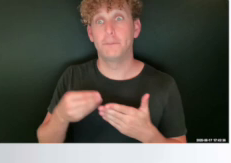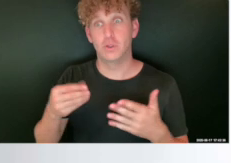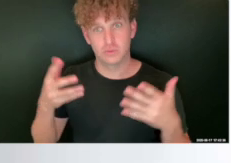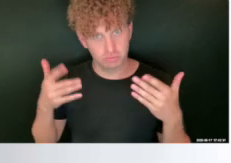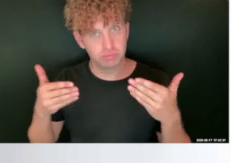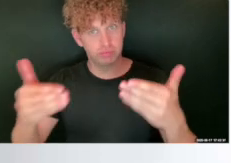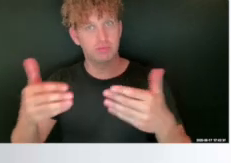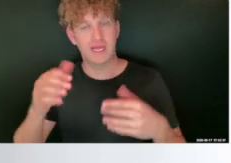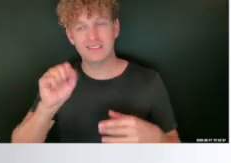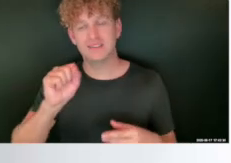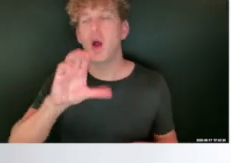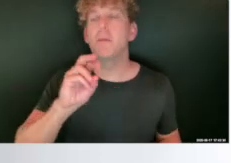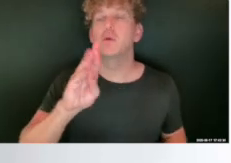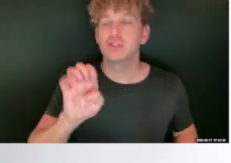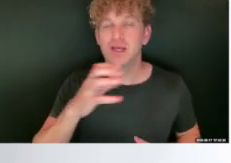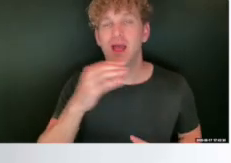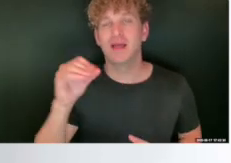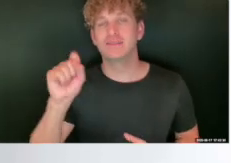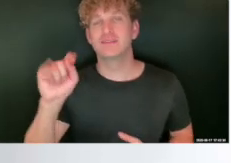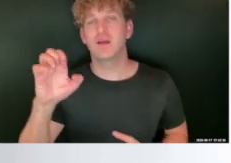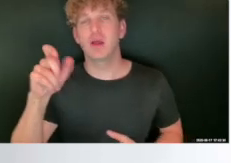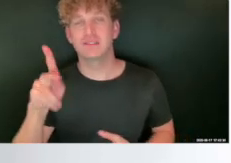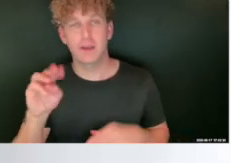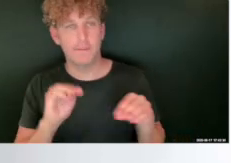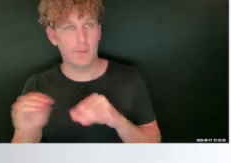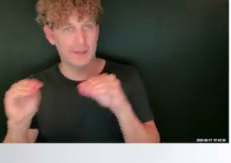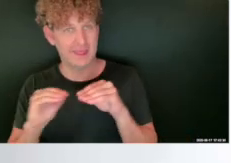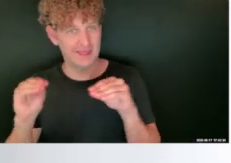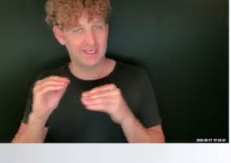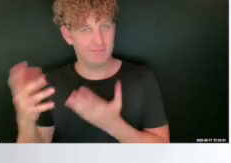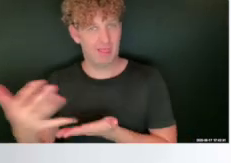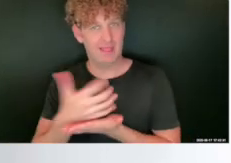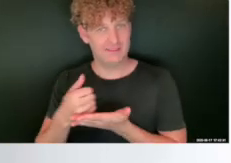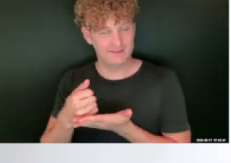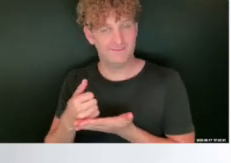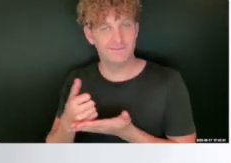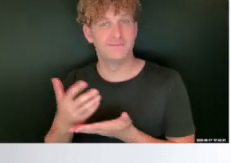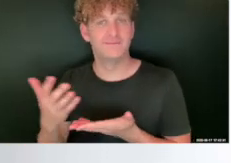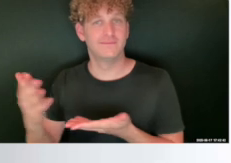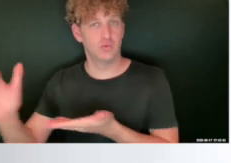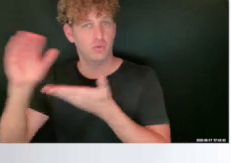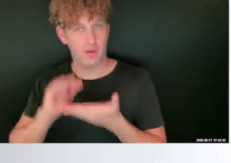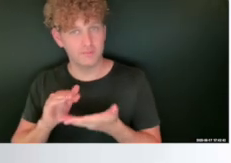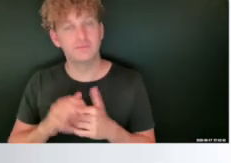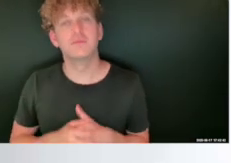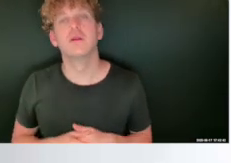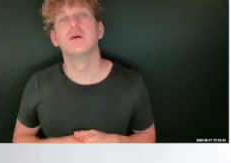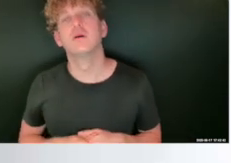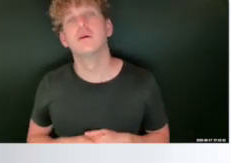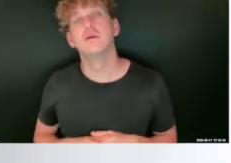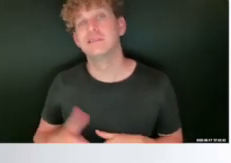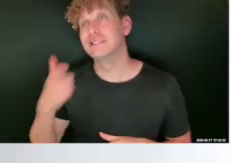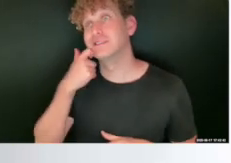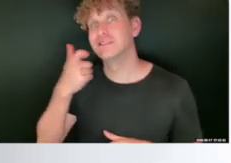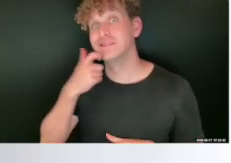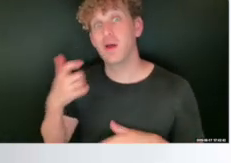low-income areas with limited options. Planning also aims to include people who haven't been part of